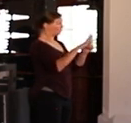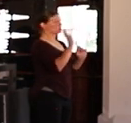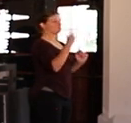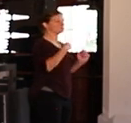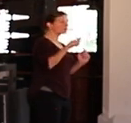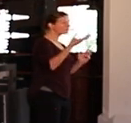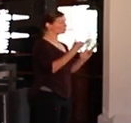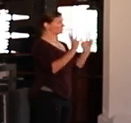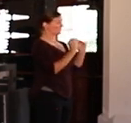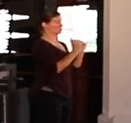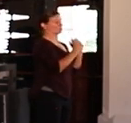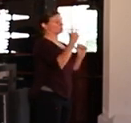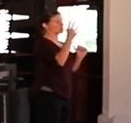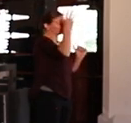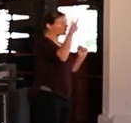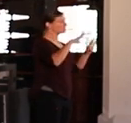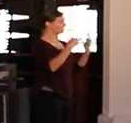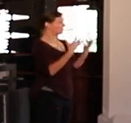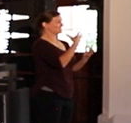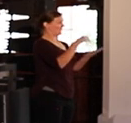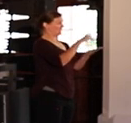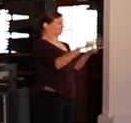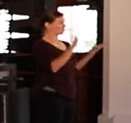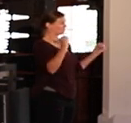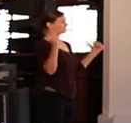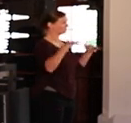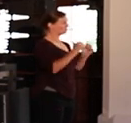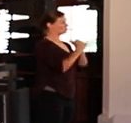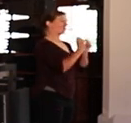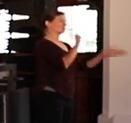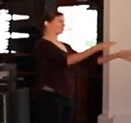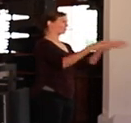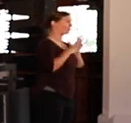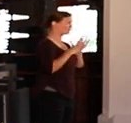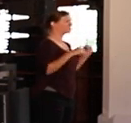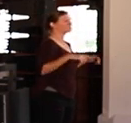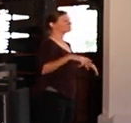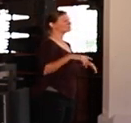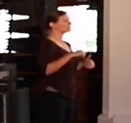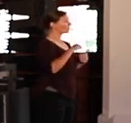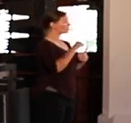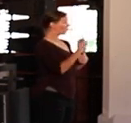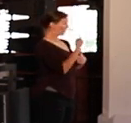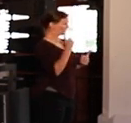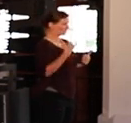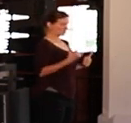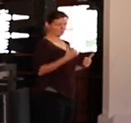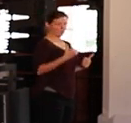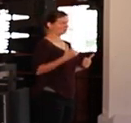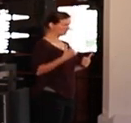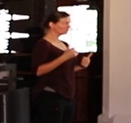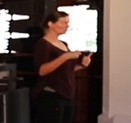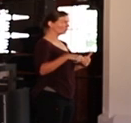a few sessions where both parents, families, and students will be required to attend. And that's one session today, which is what